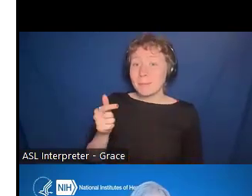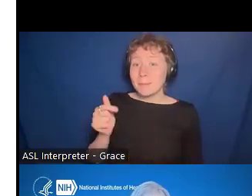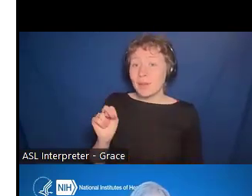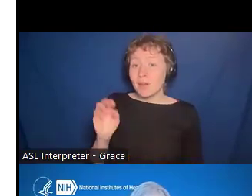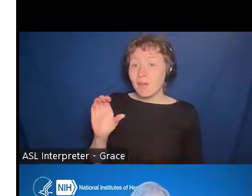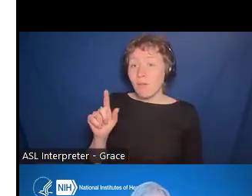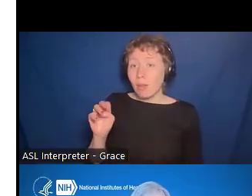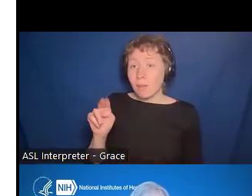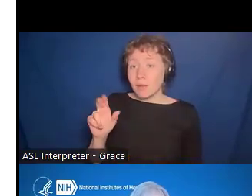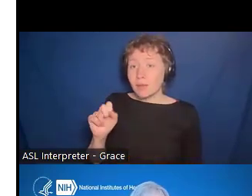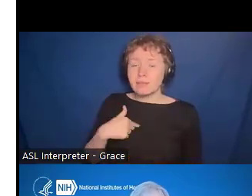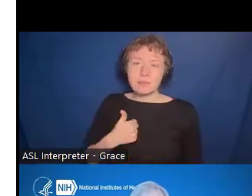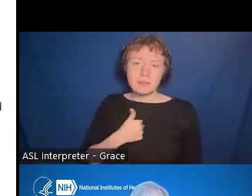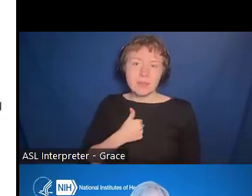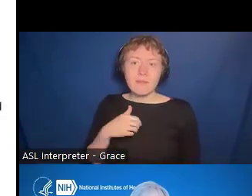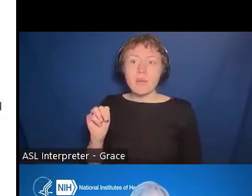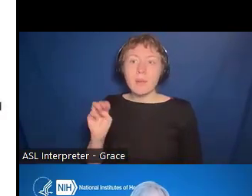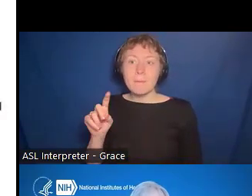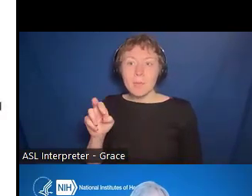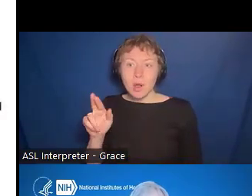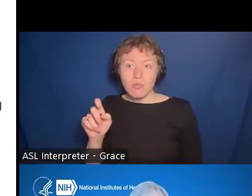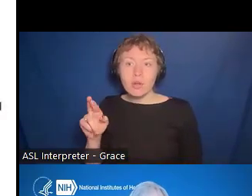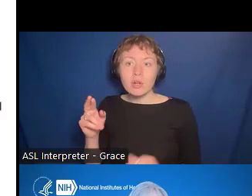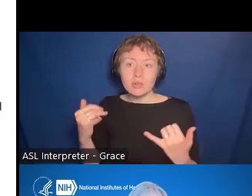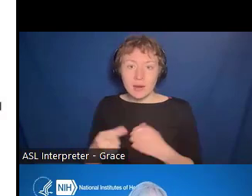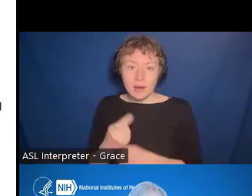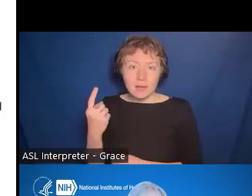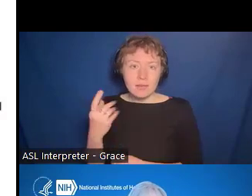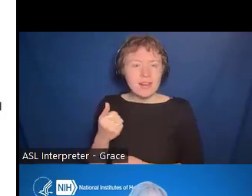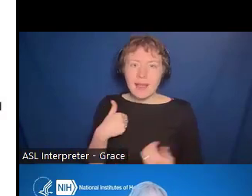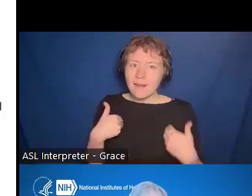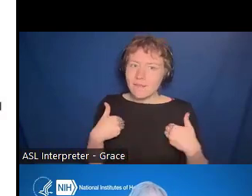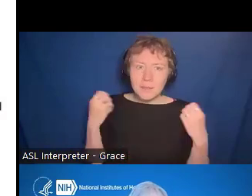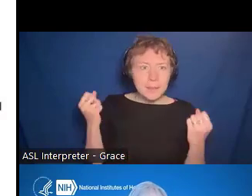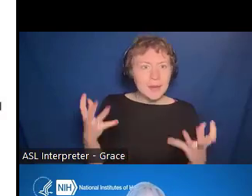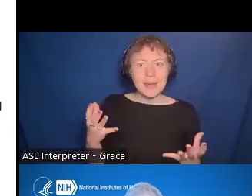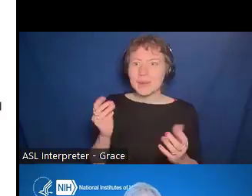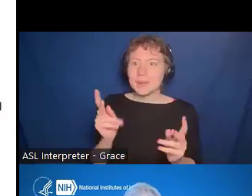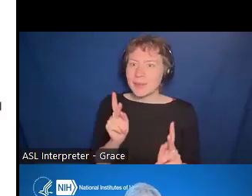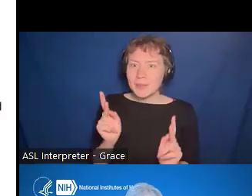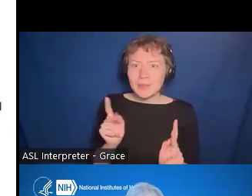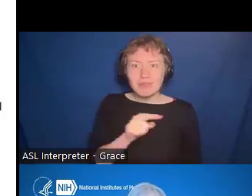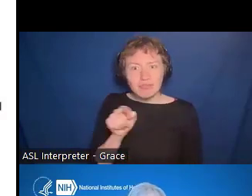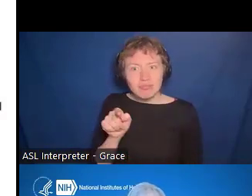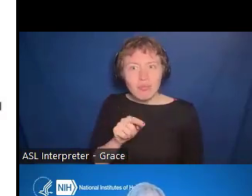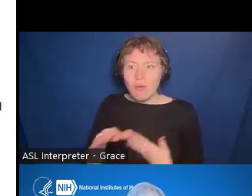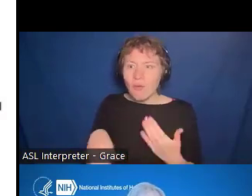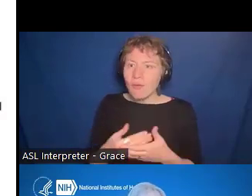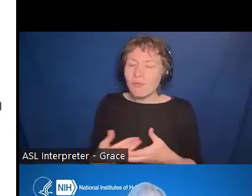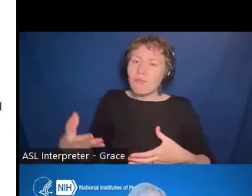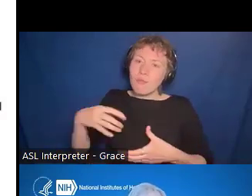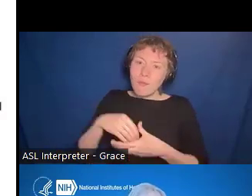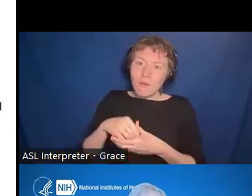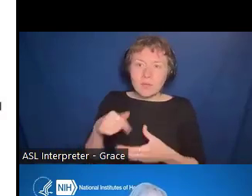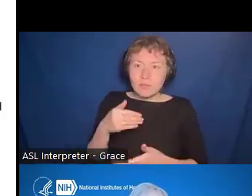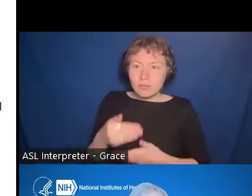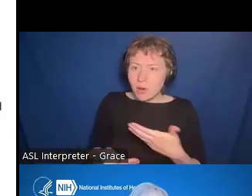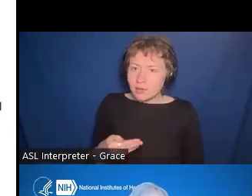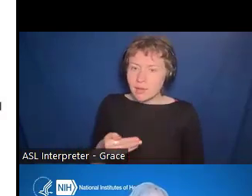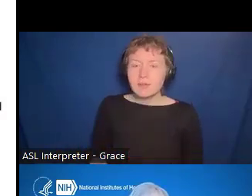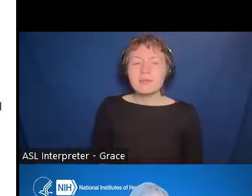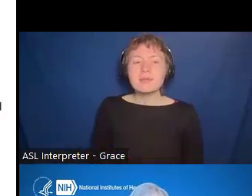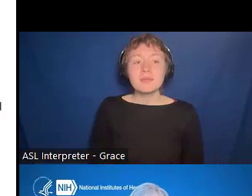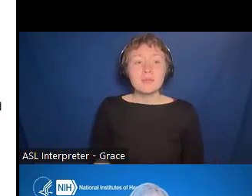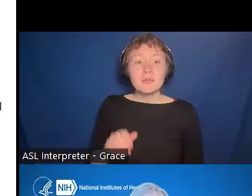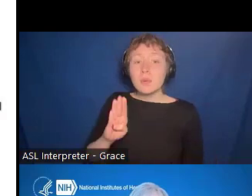for today, but I am joined by a whole cast of characters who have been deeply involved in this whole process.